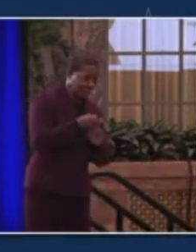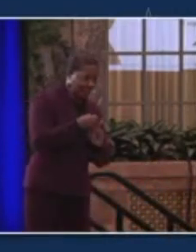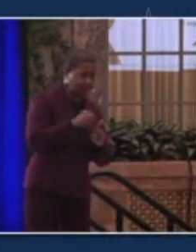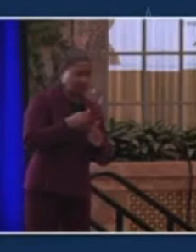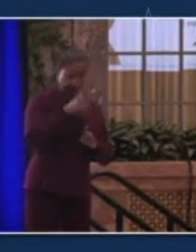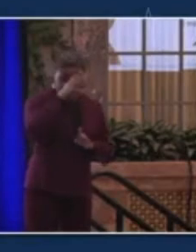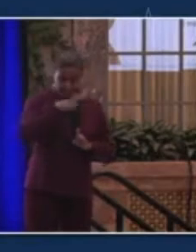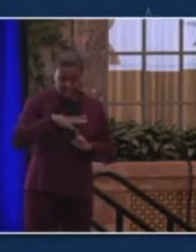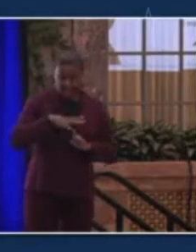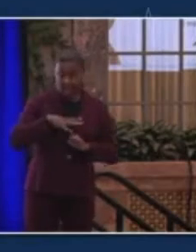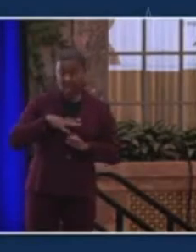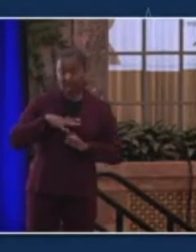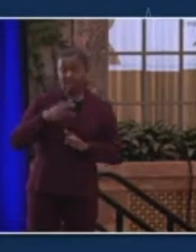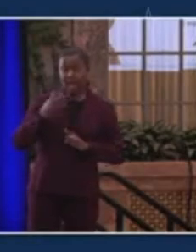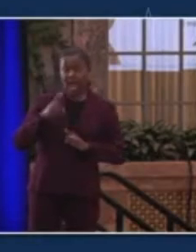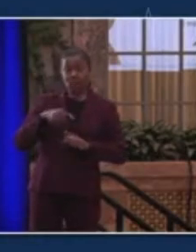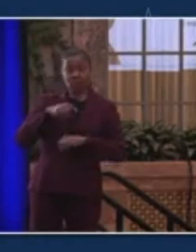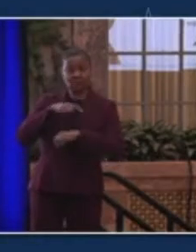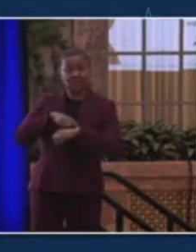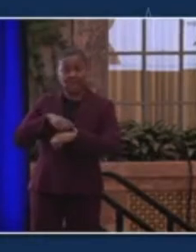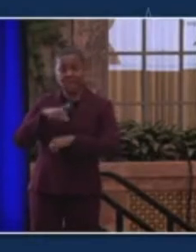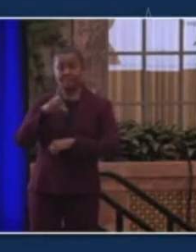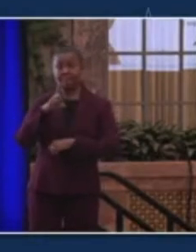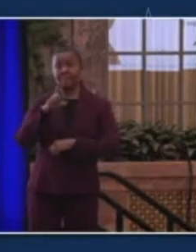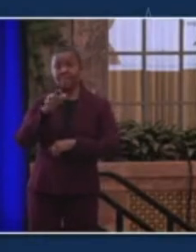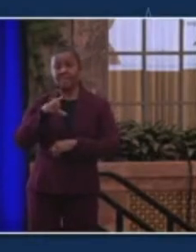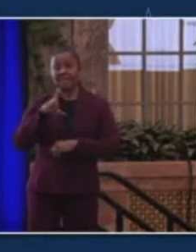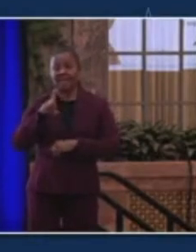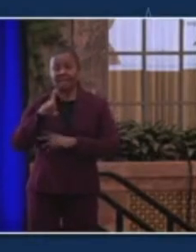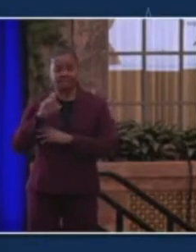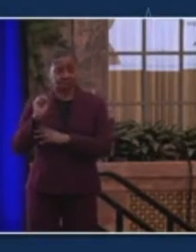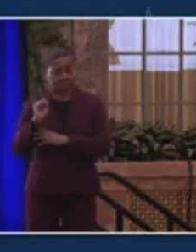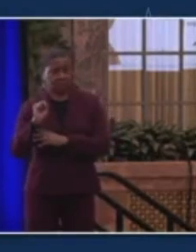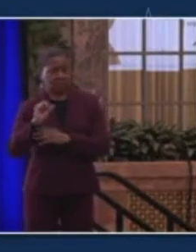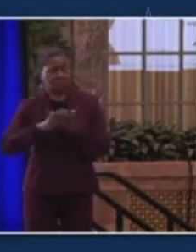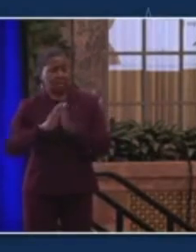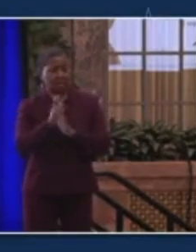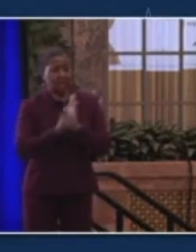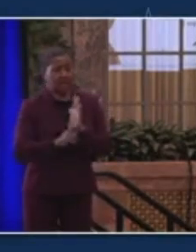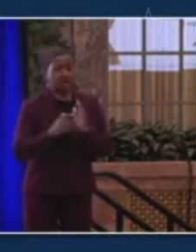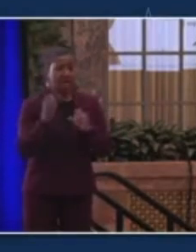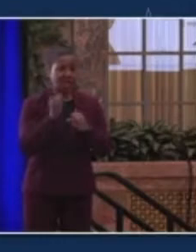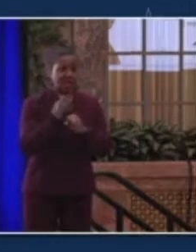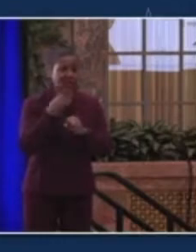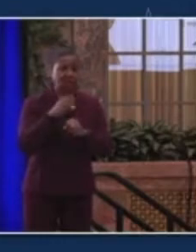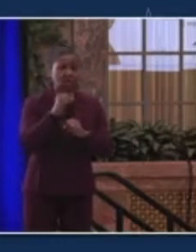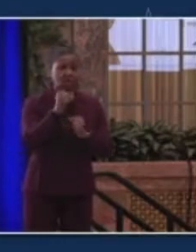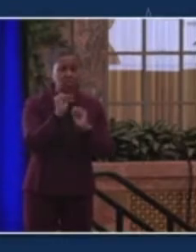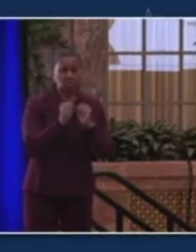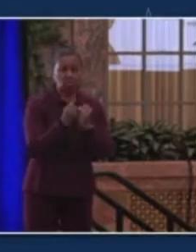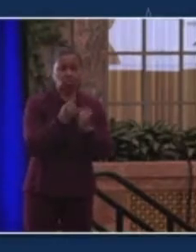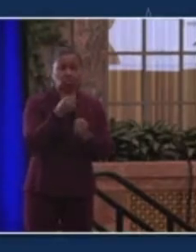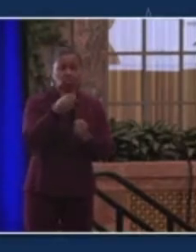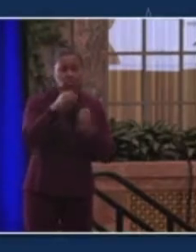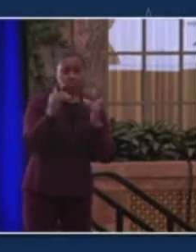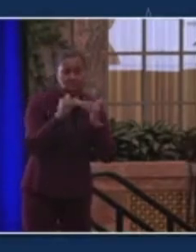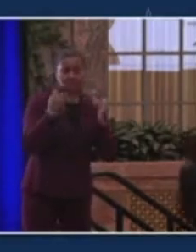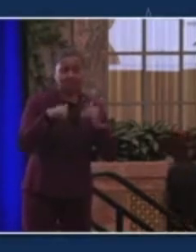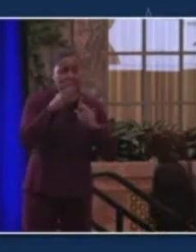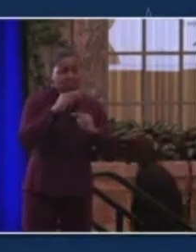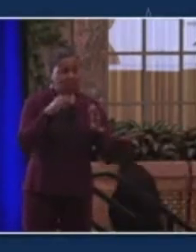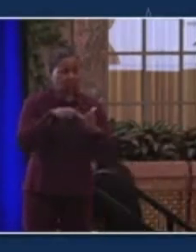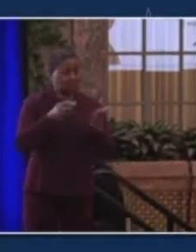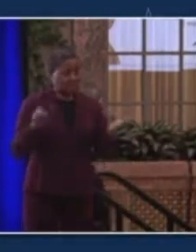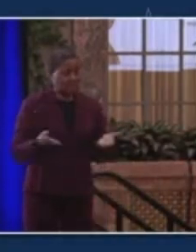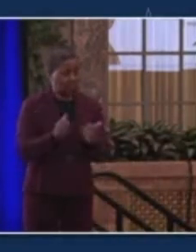of Harold's generation, David Saib, who also became a lawyer and fighter for social justice, I am honored to